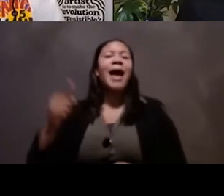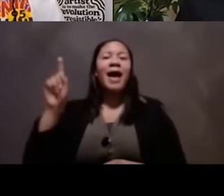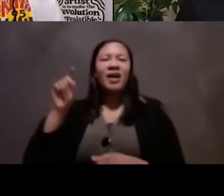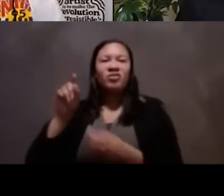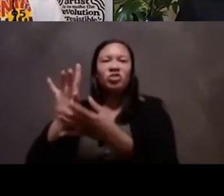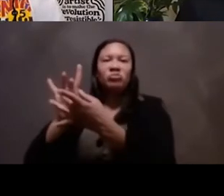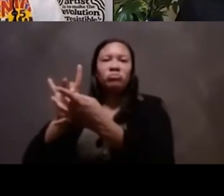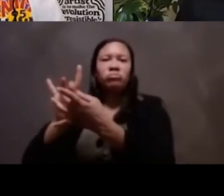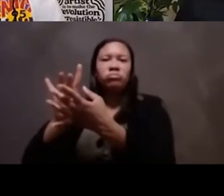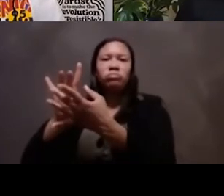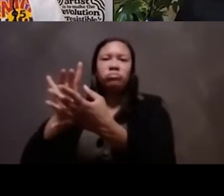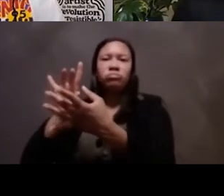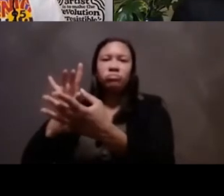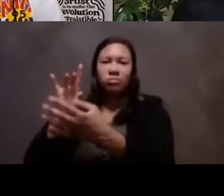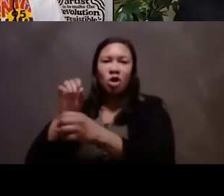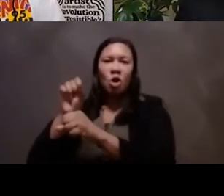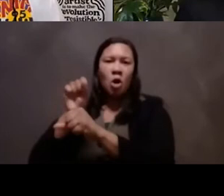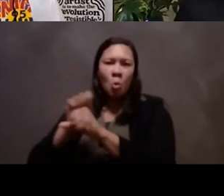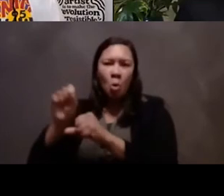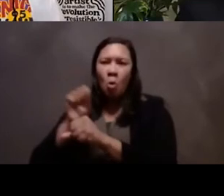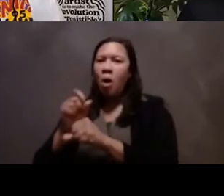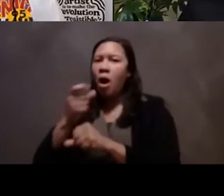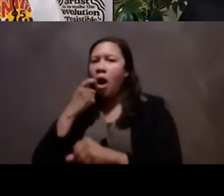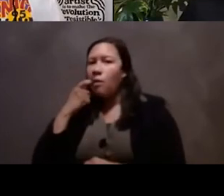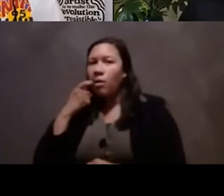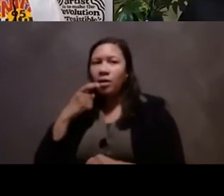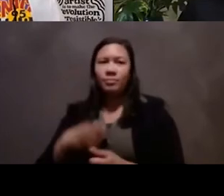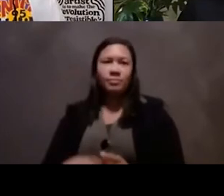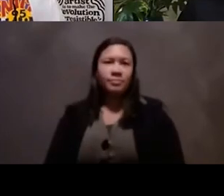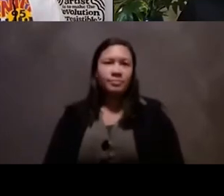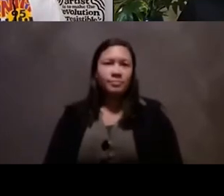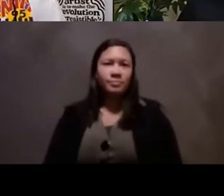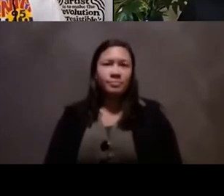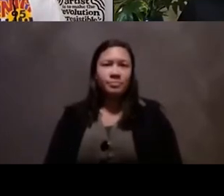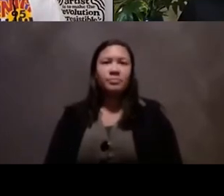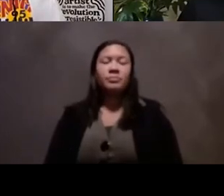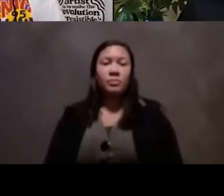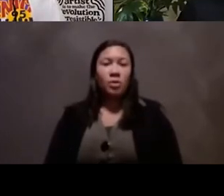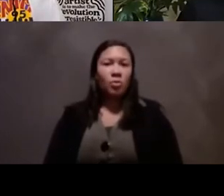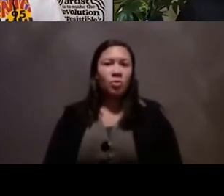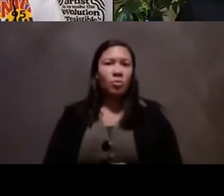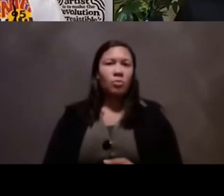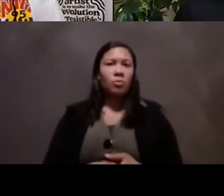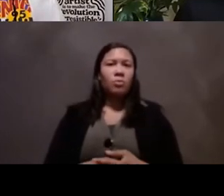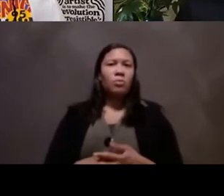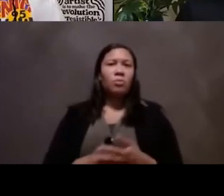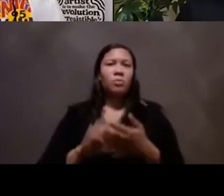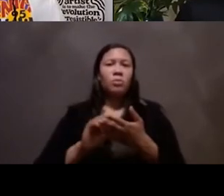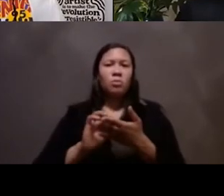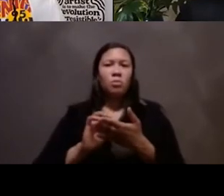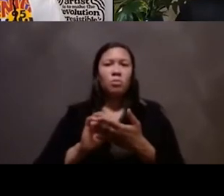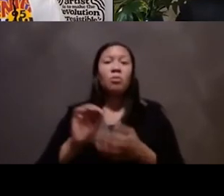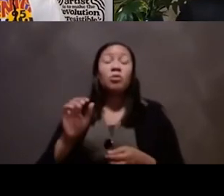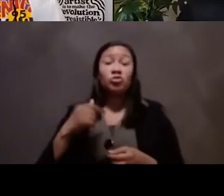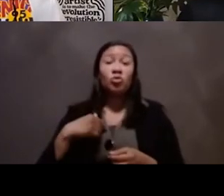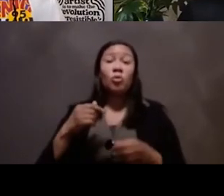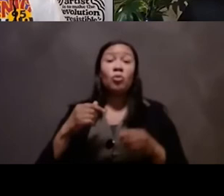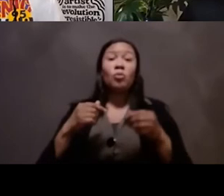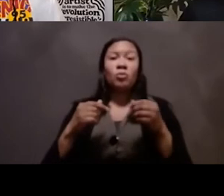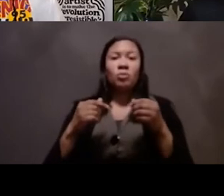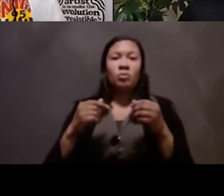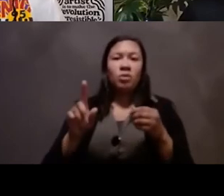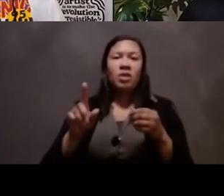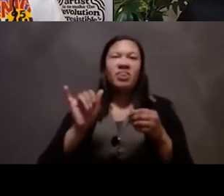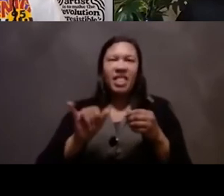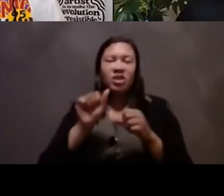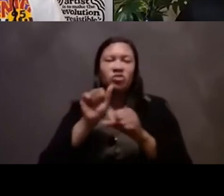put on in a white supremacist capitalist society and all the other things that I don't feel like naming, because that's work too.